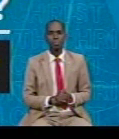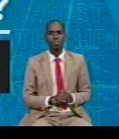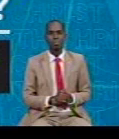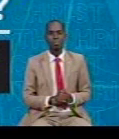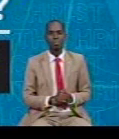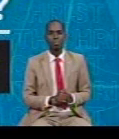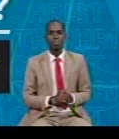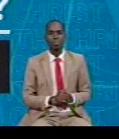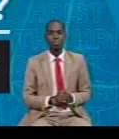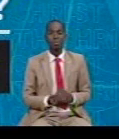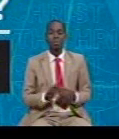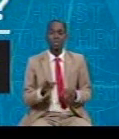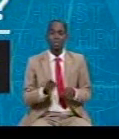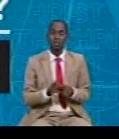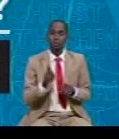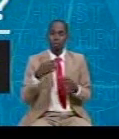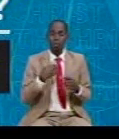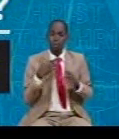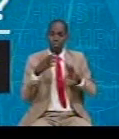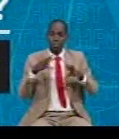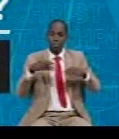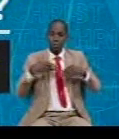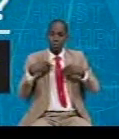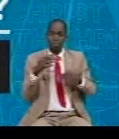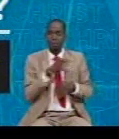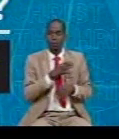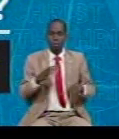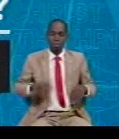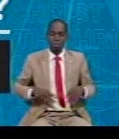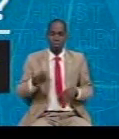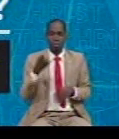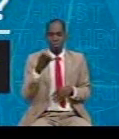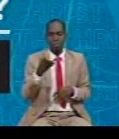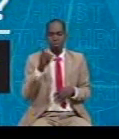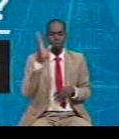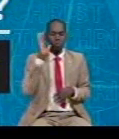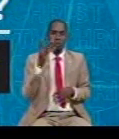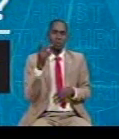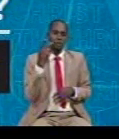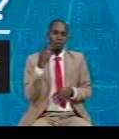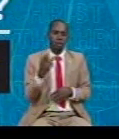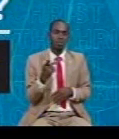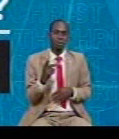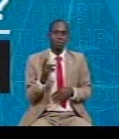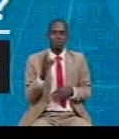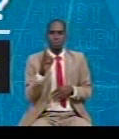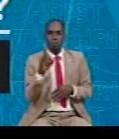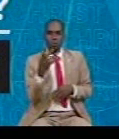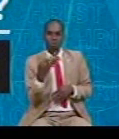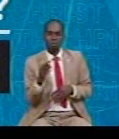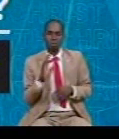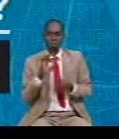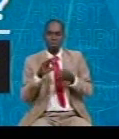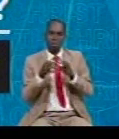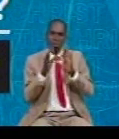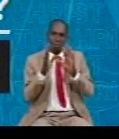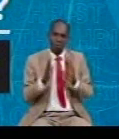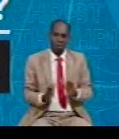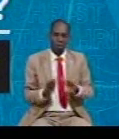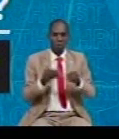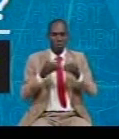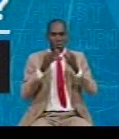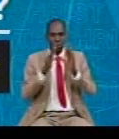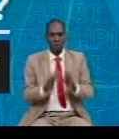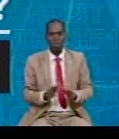Keep standing. The counselors are coming to attend to you. You have given your